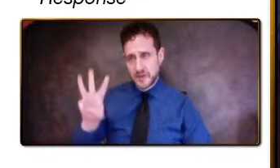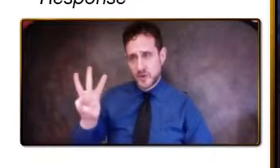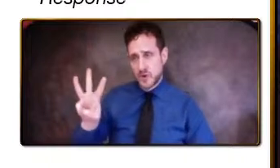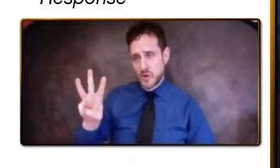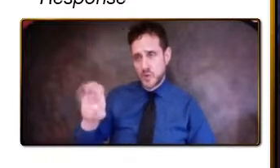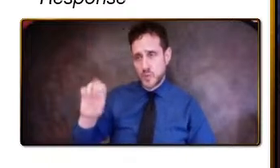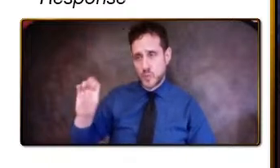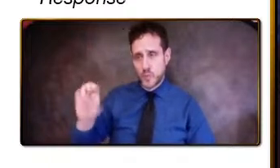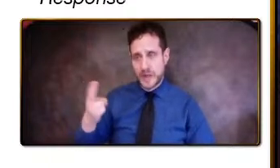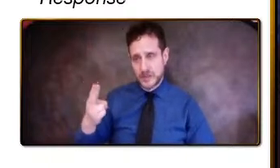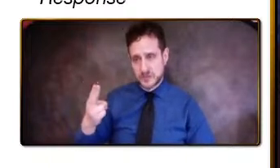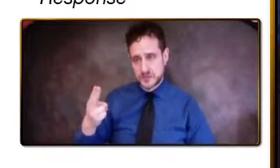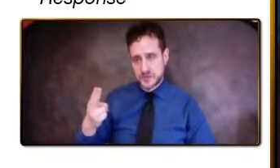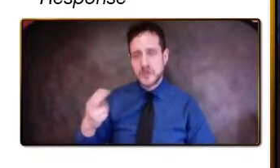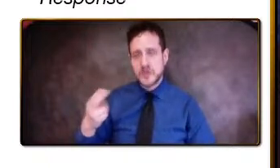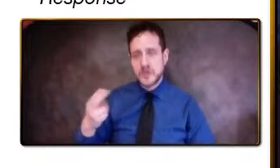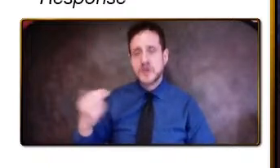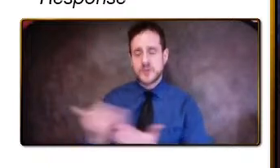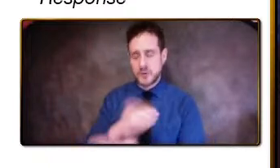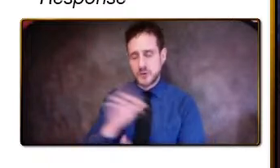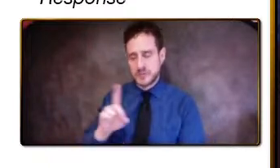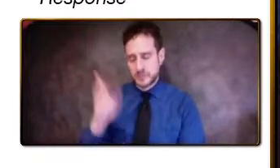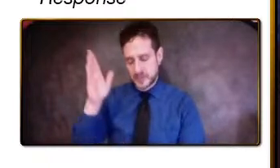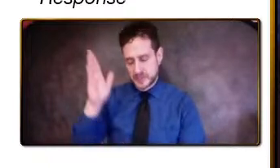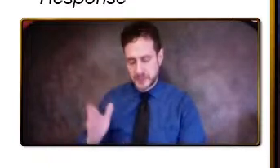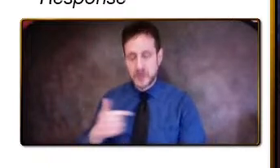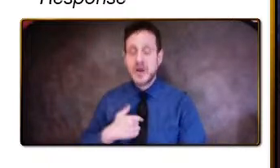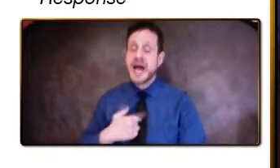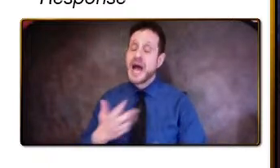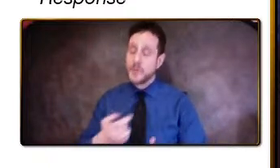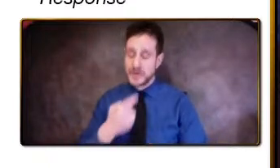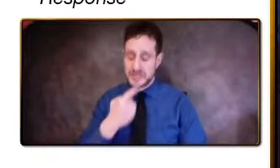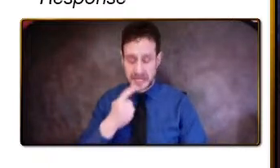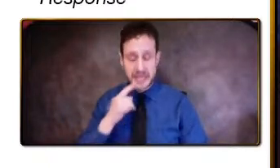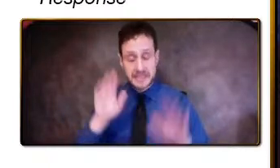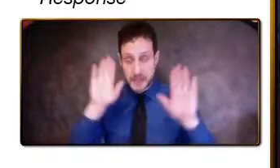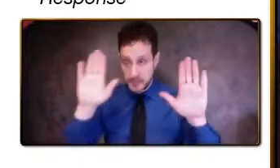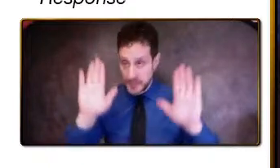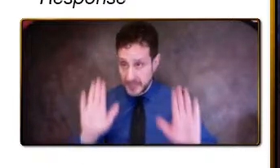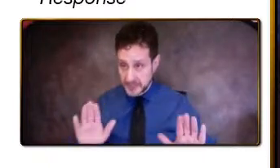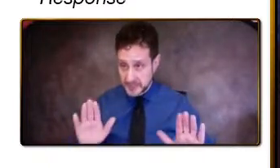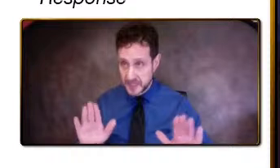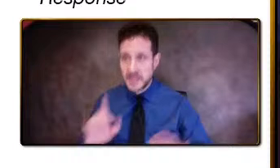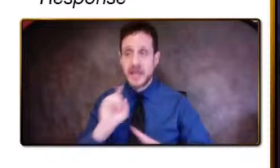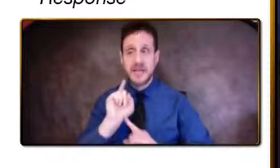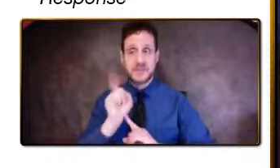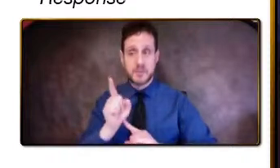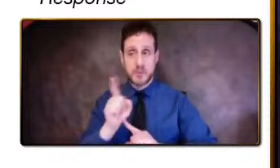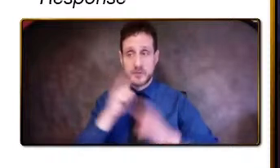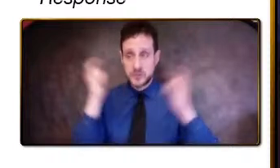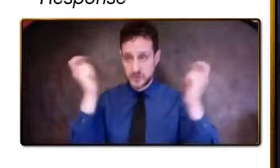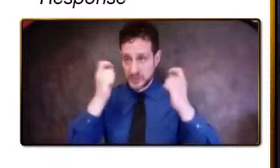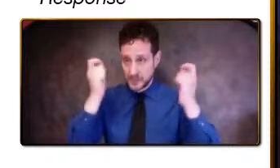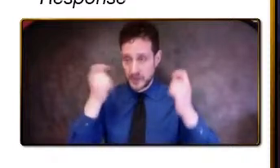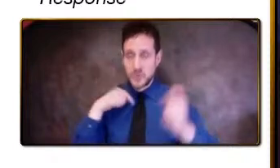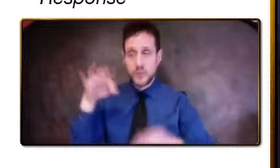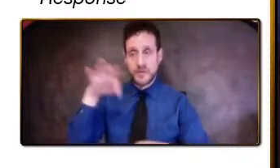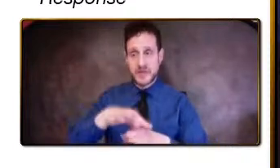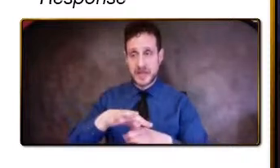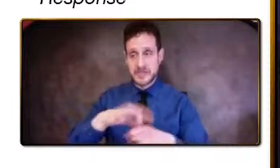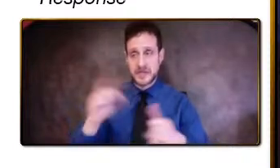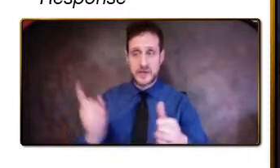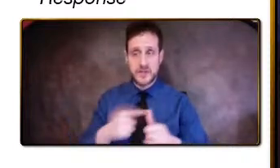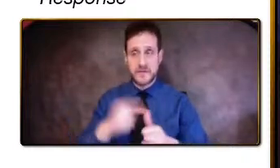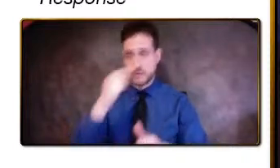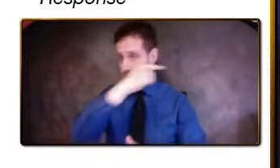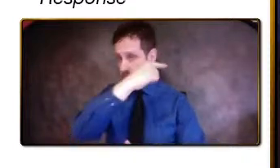just say how amazing it is and a moment to celebrate that we have elected the first Black